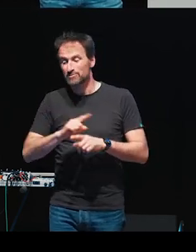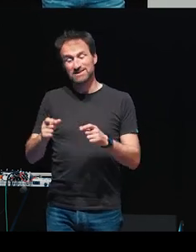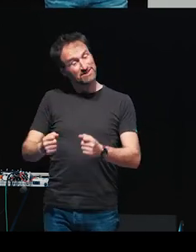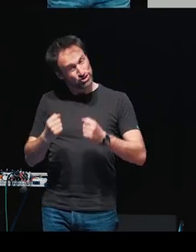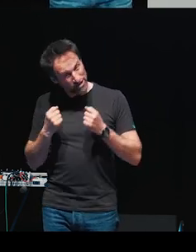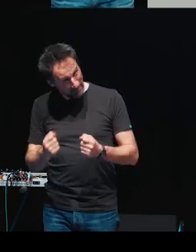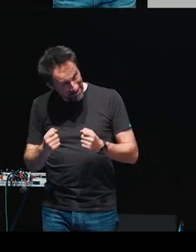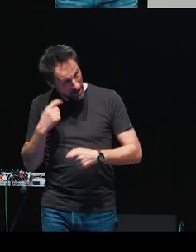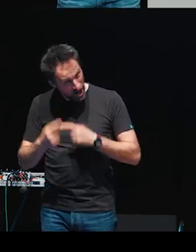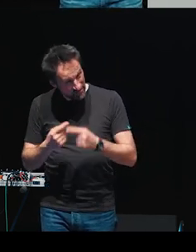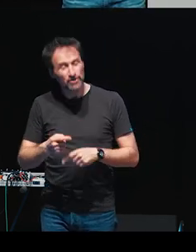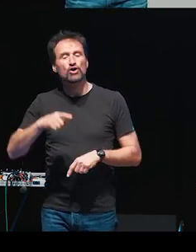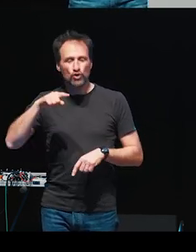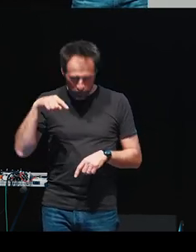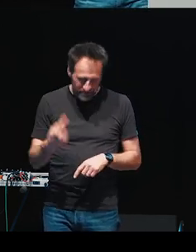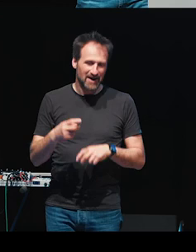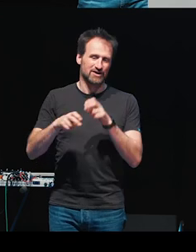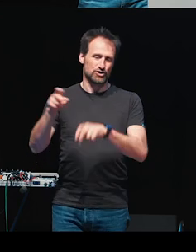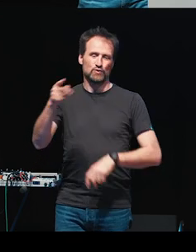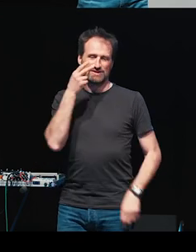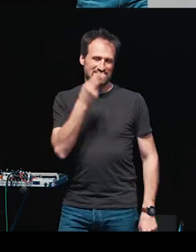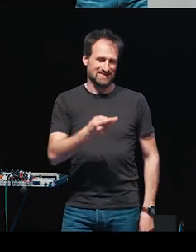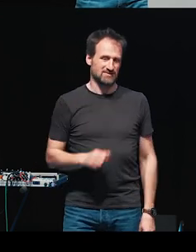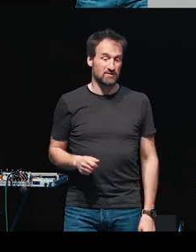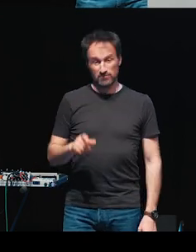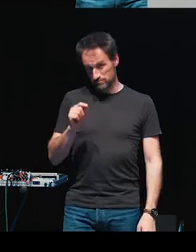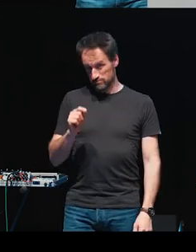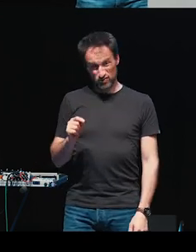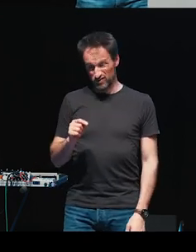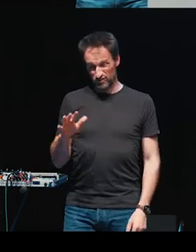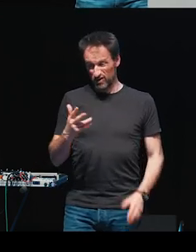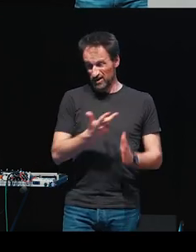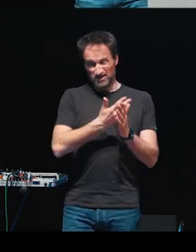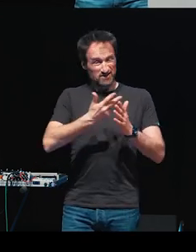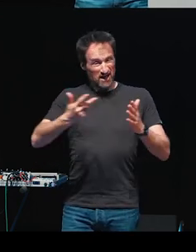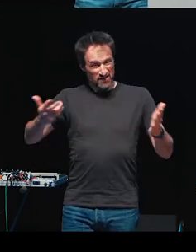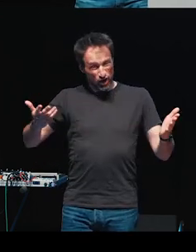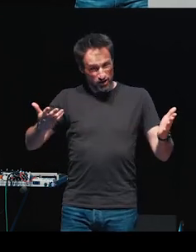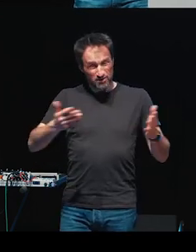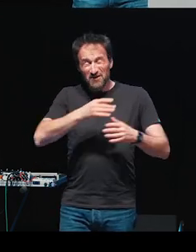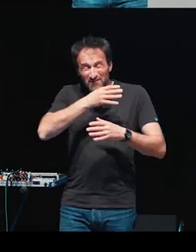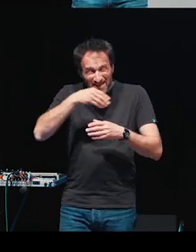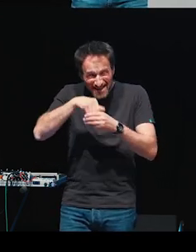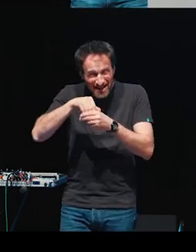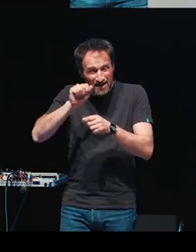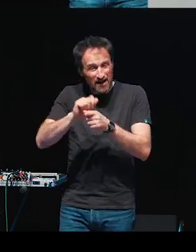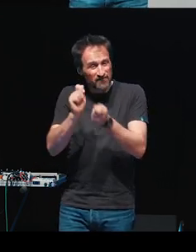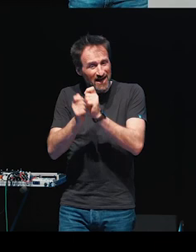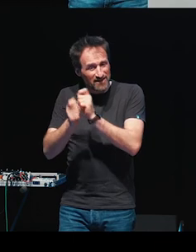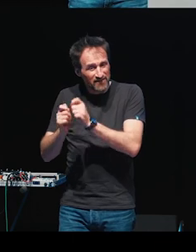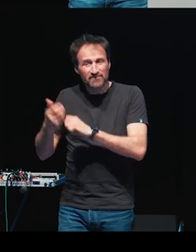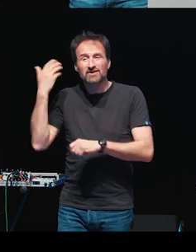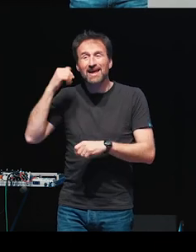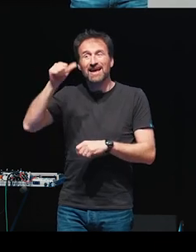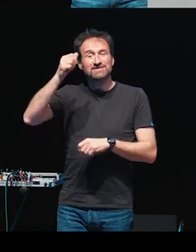and then you see the user. So it could take approximately 3 weeks, and by then, a lot of things can change. First of all, the hypothesis which you started with could be